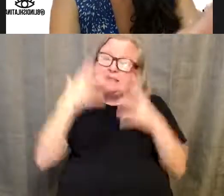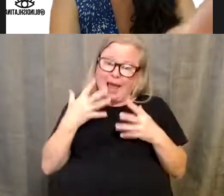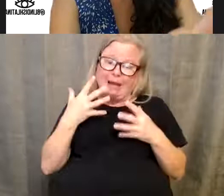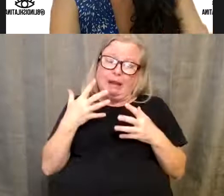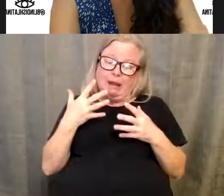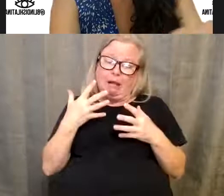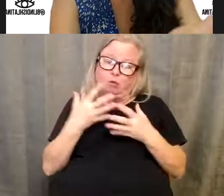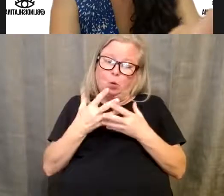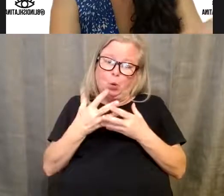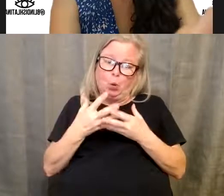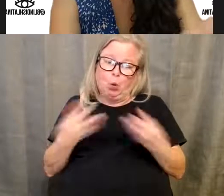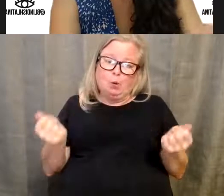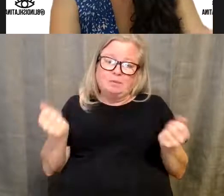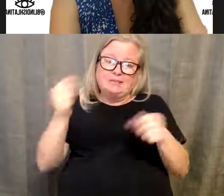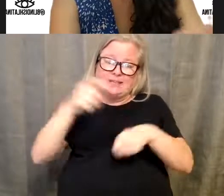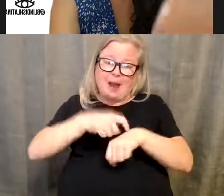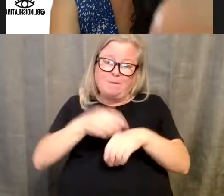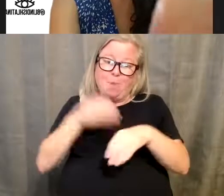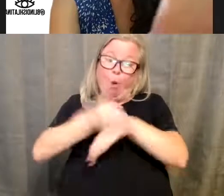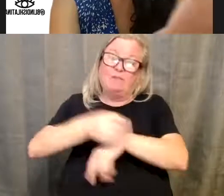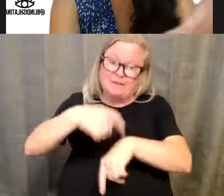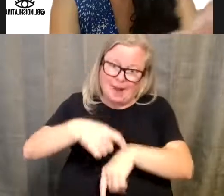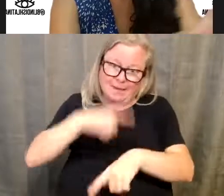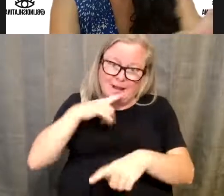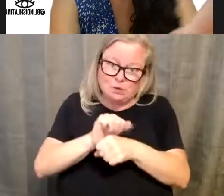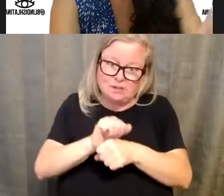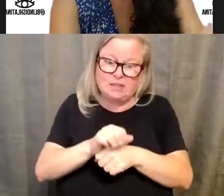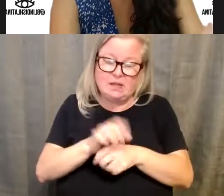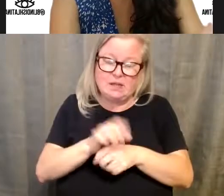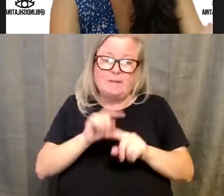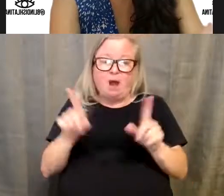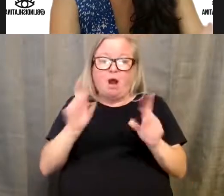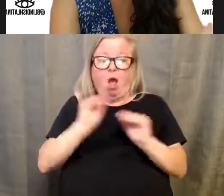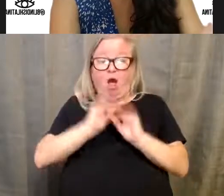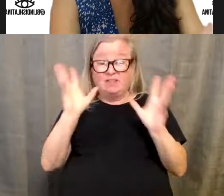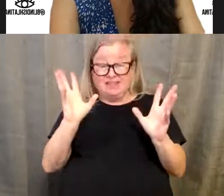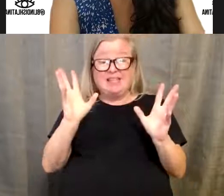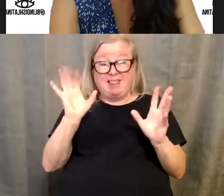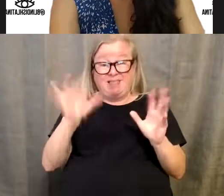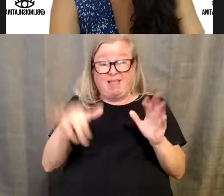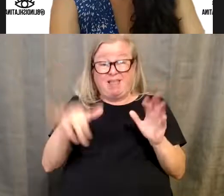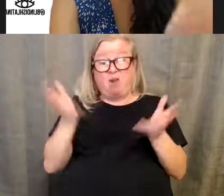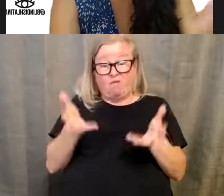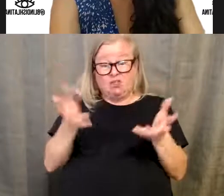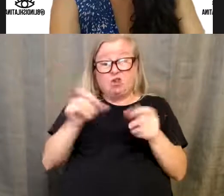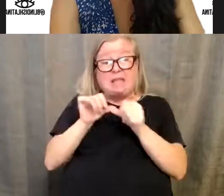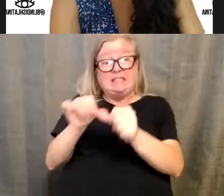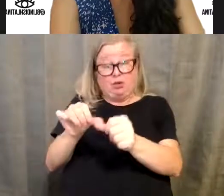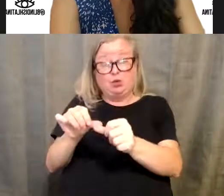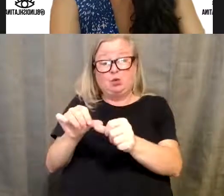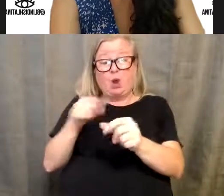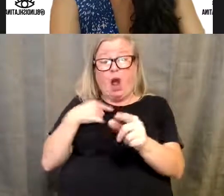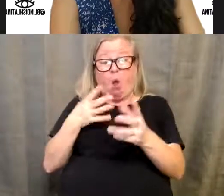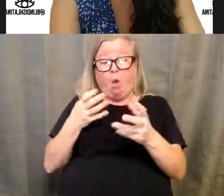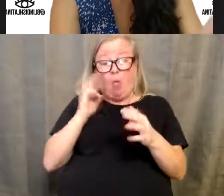are out of time and over time, but it's obviously a conversation to be continued. So I look forward